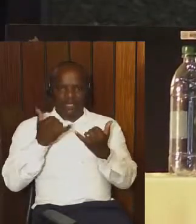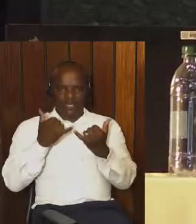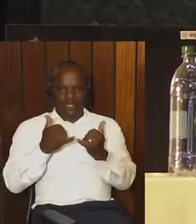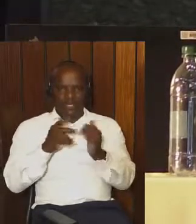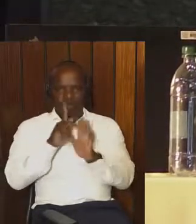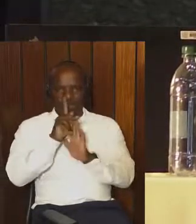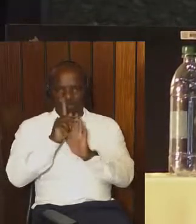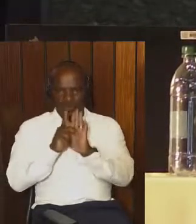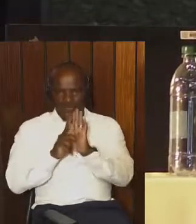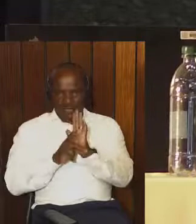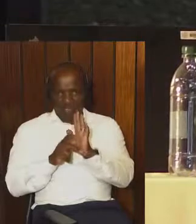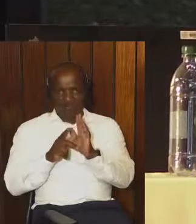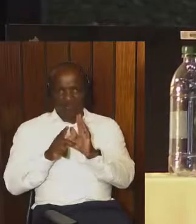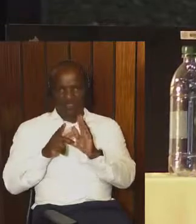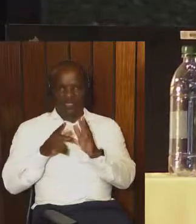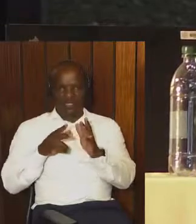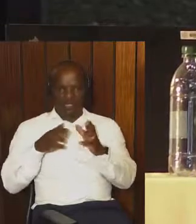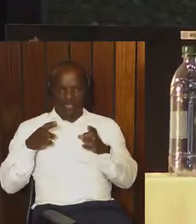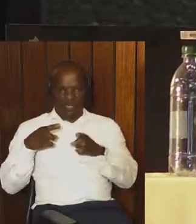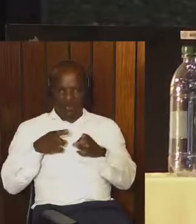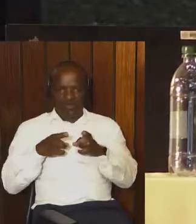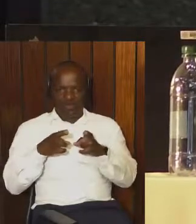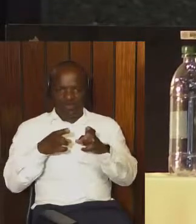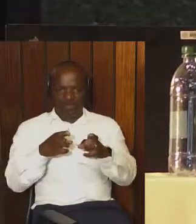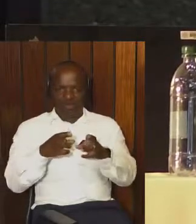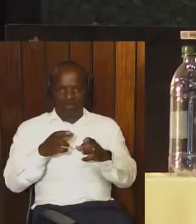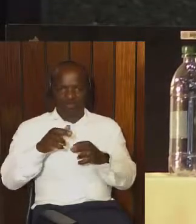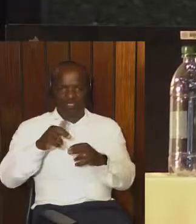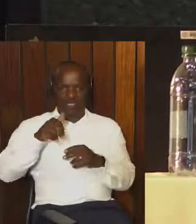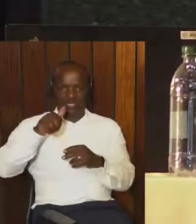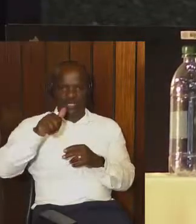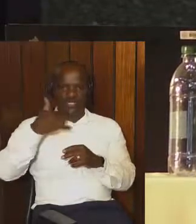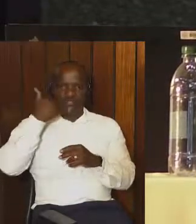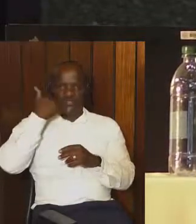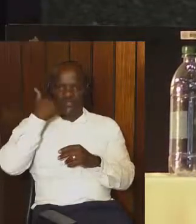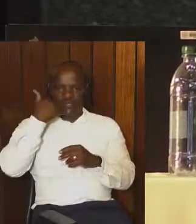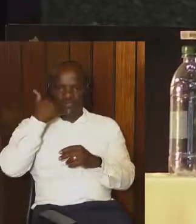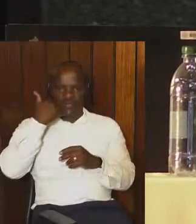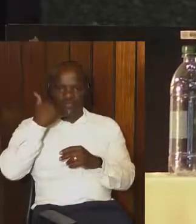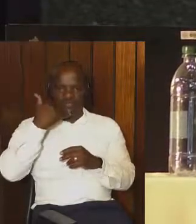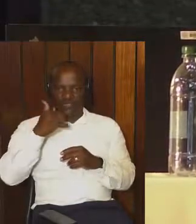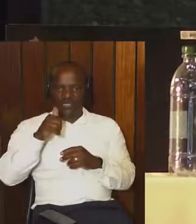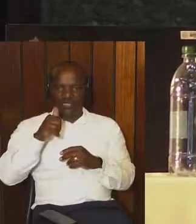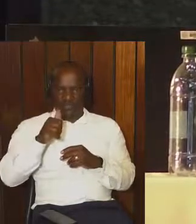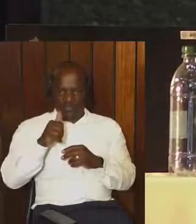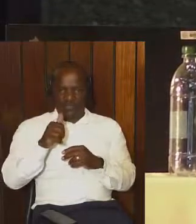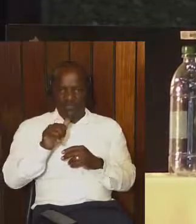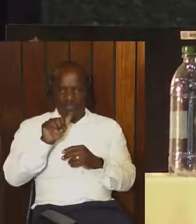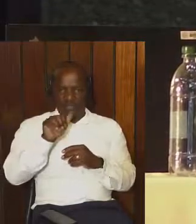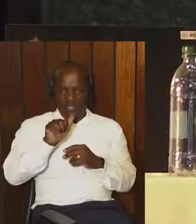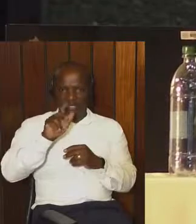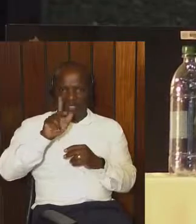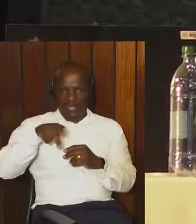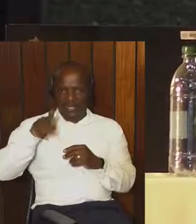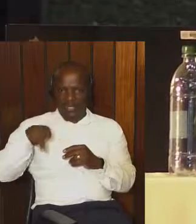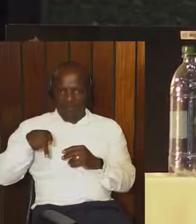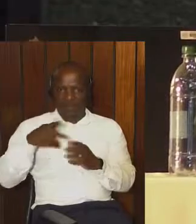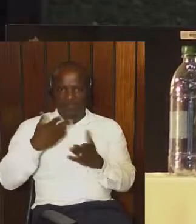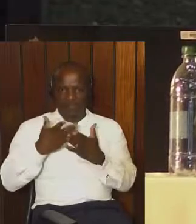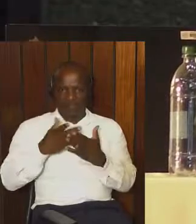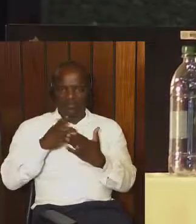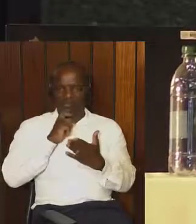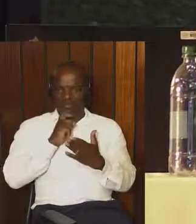road app which will use the cell phones. So meaning that if there's any damage on the road